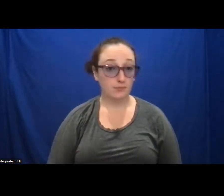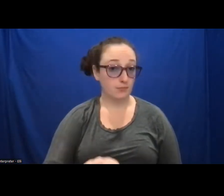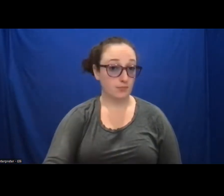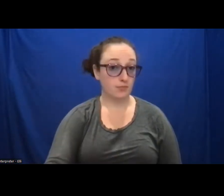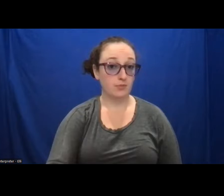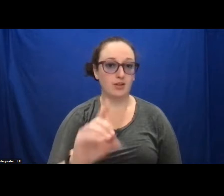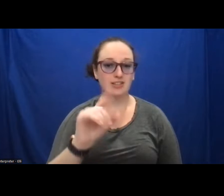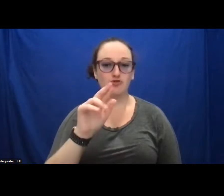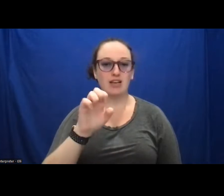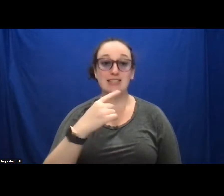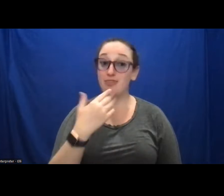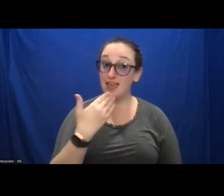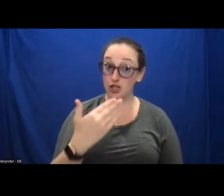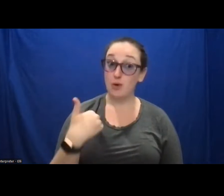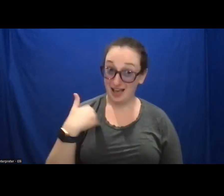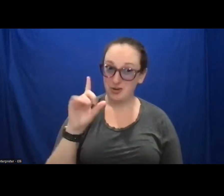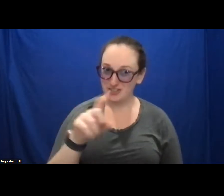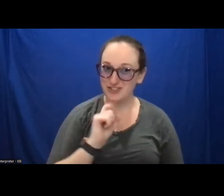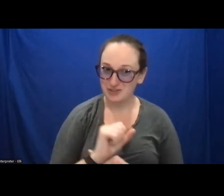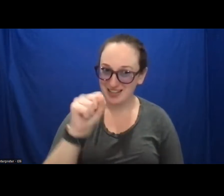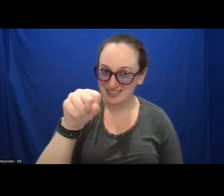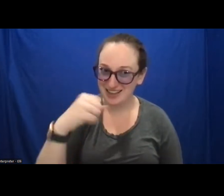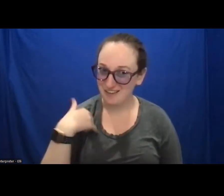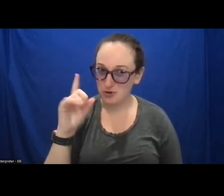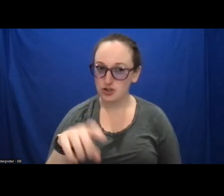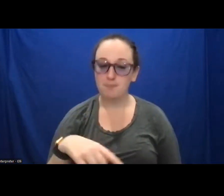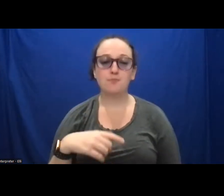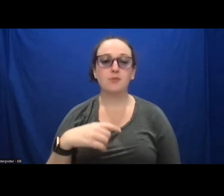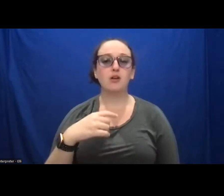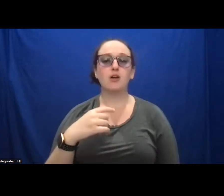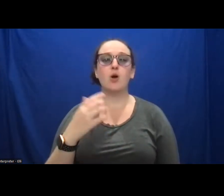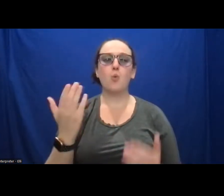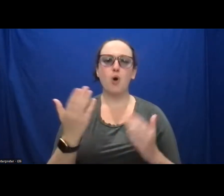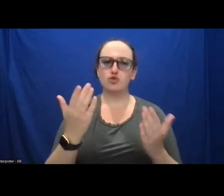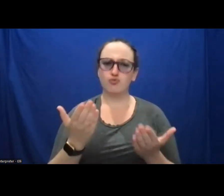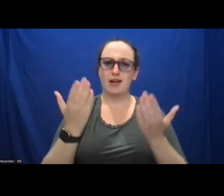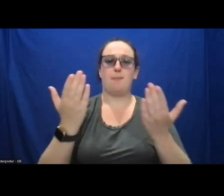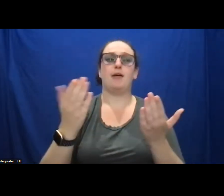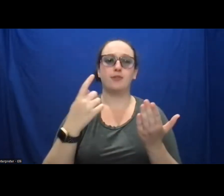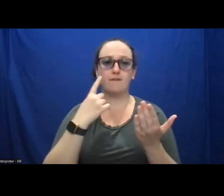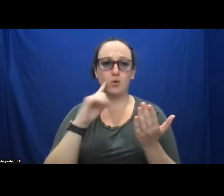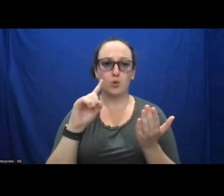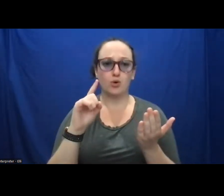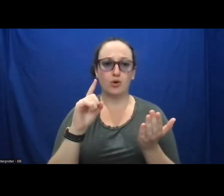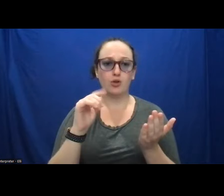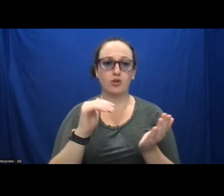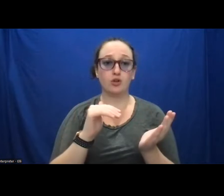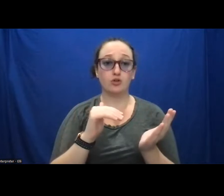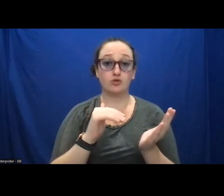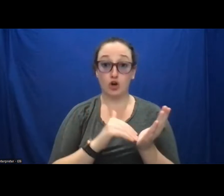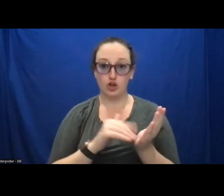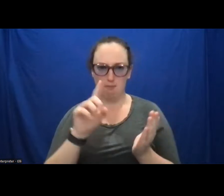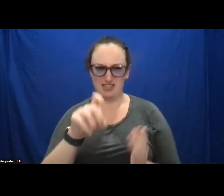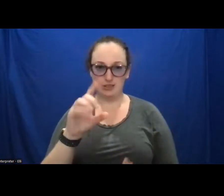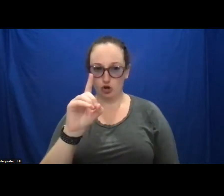Thank you so much. I do have a question. So what would you recommend for the doctor and the panel? What would you